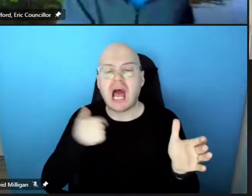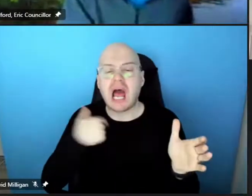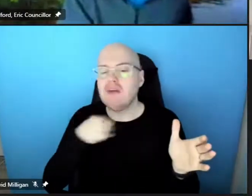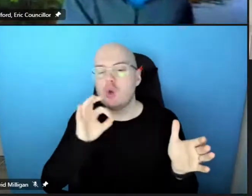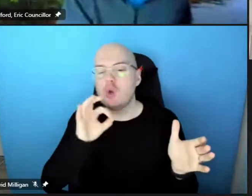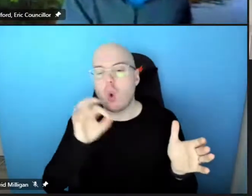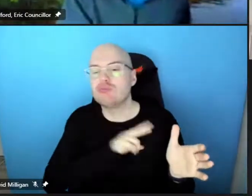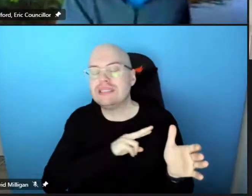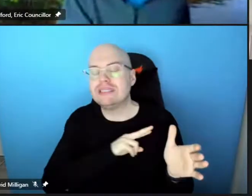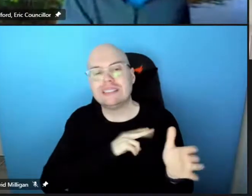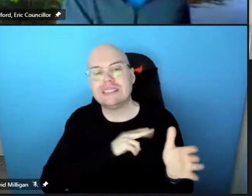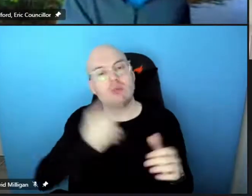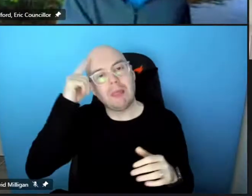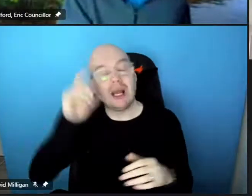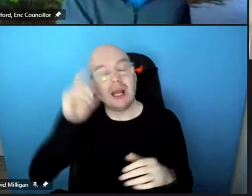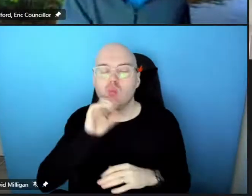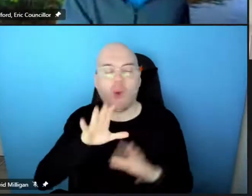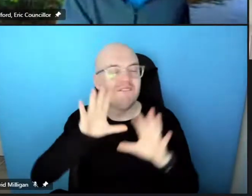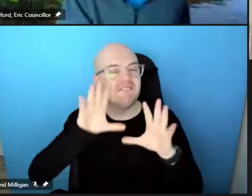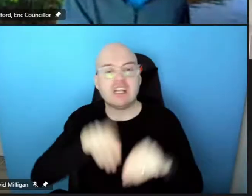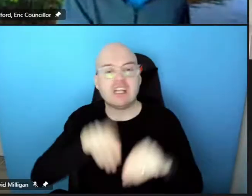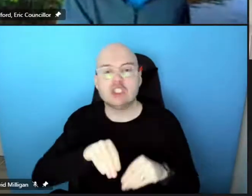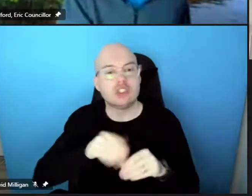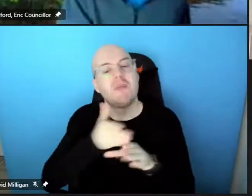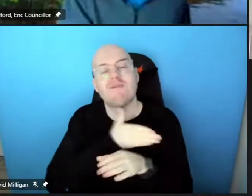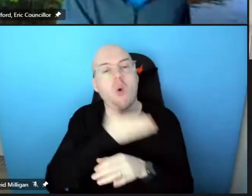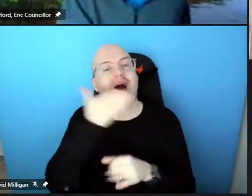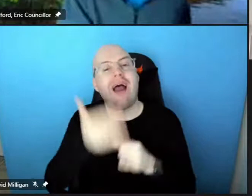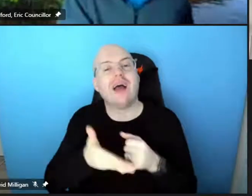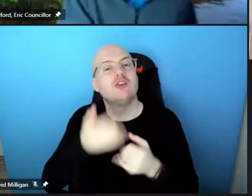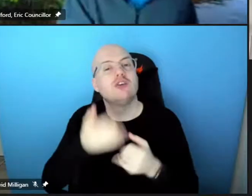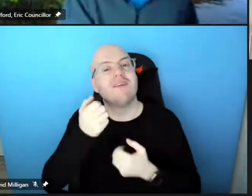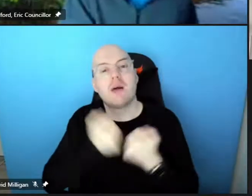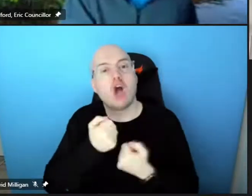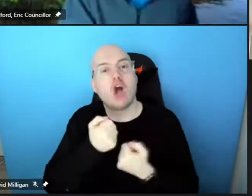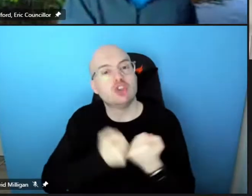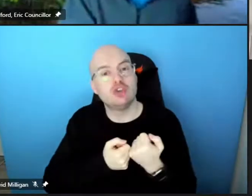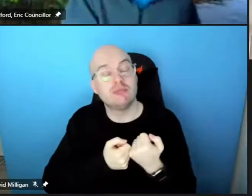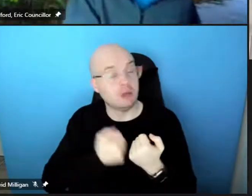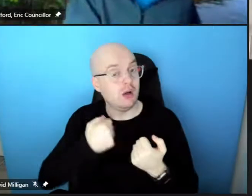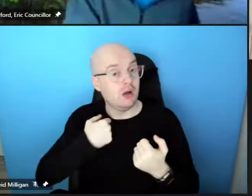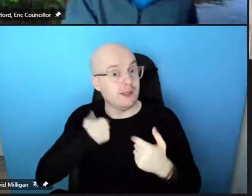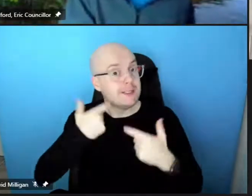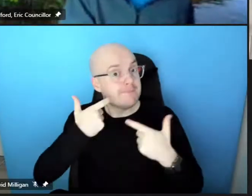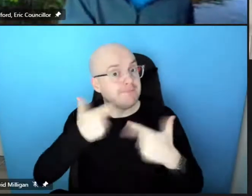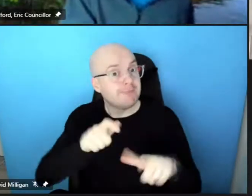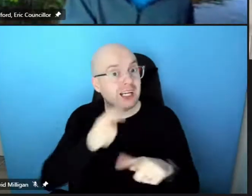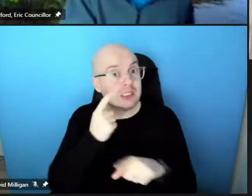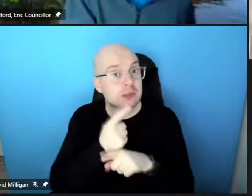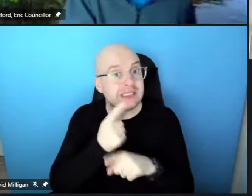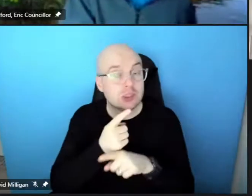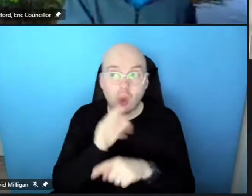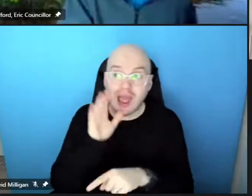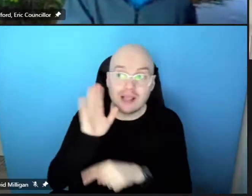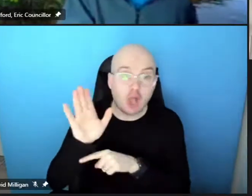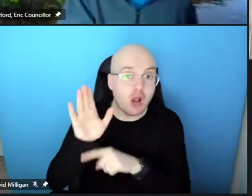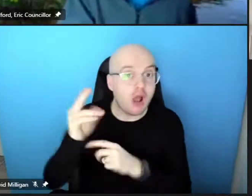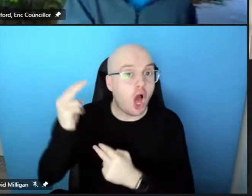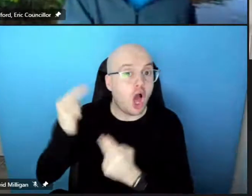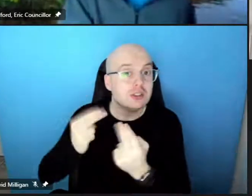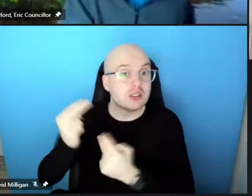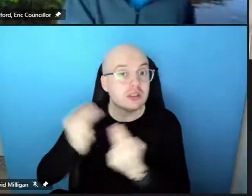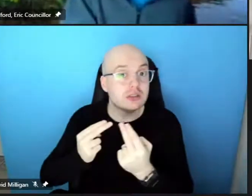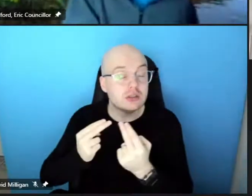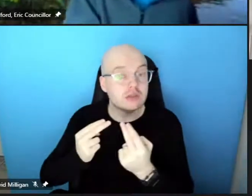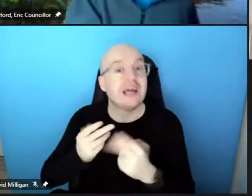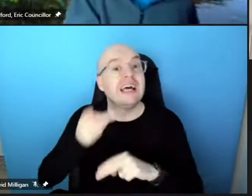by the end of March. We speak to our external auditors when we change our